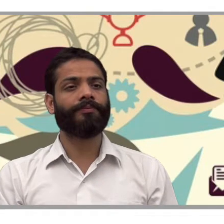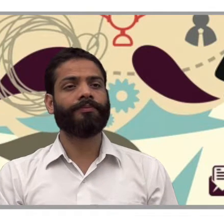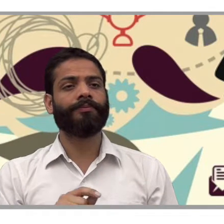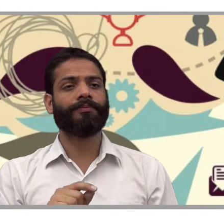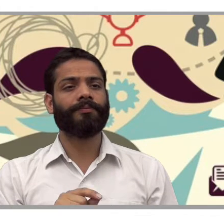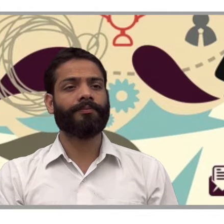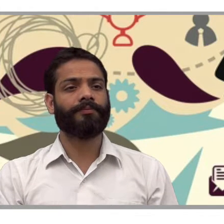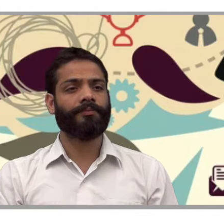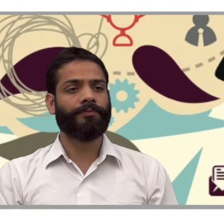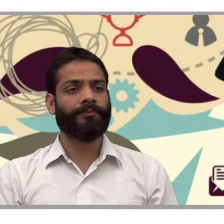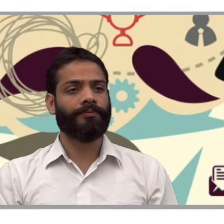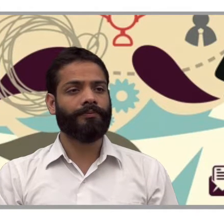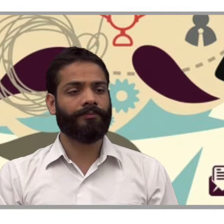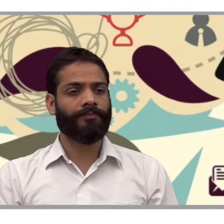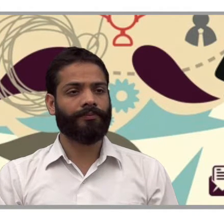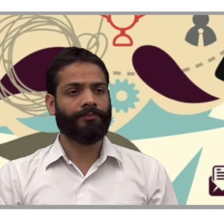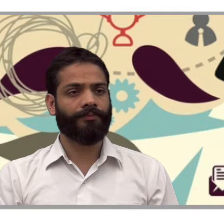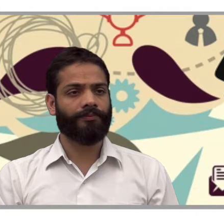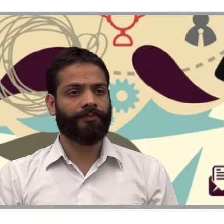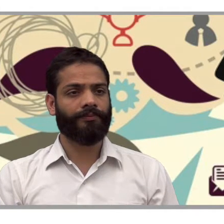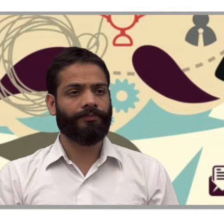discourse pragmatic environment.